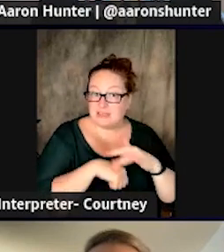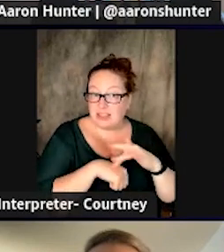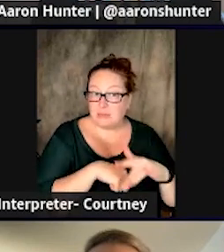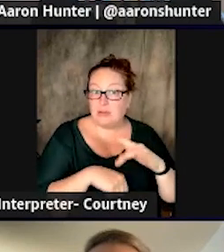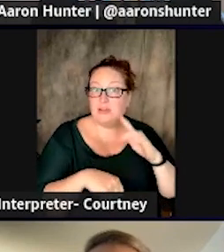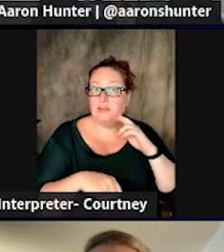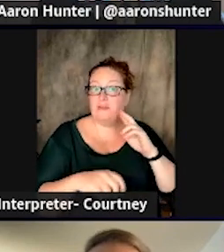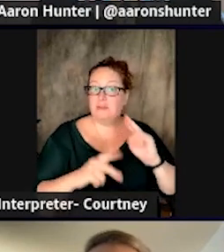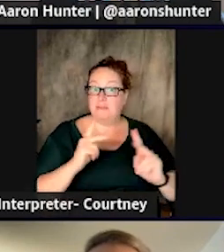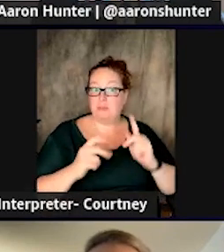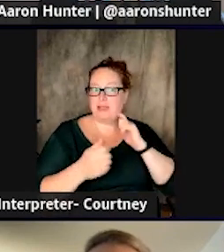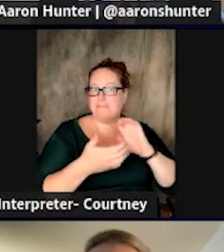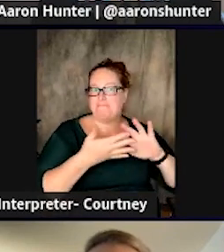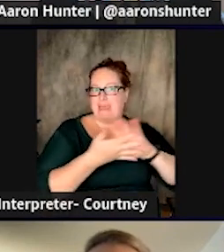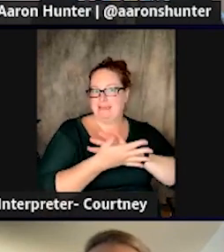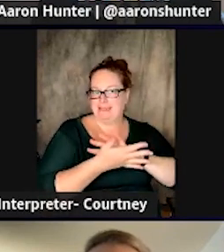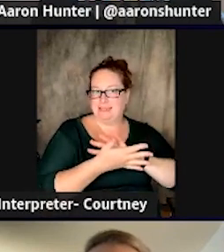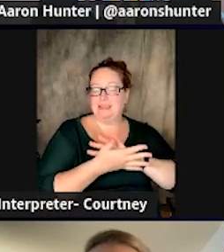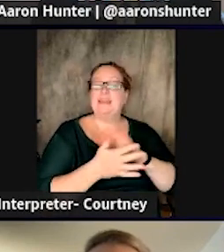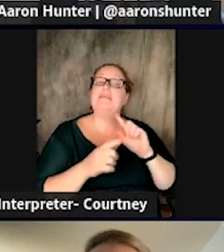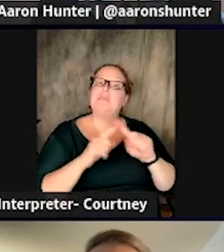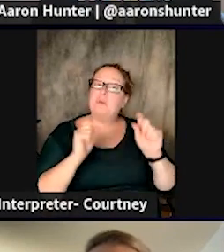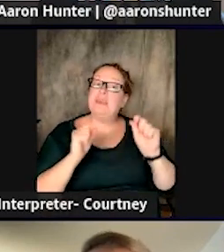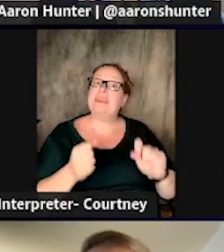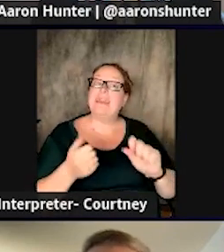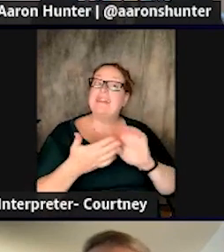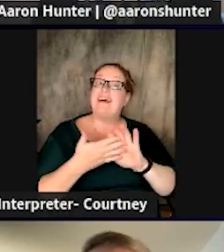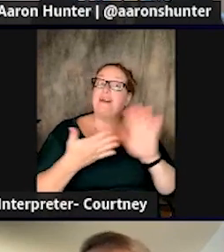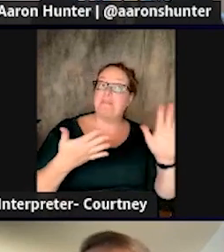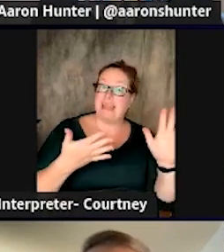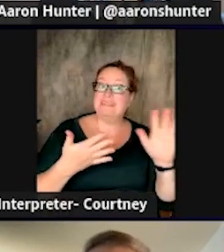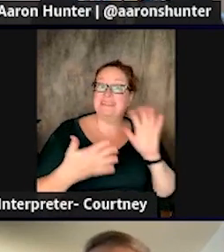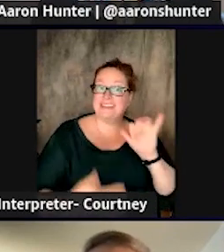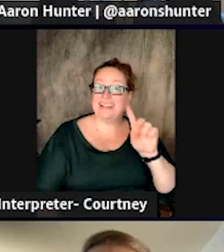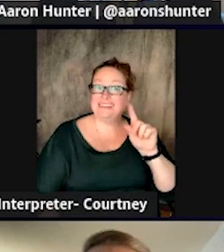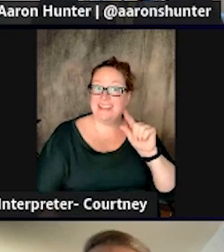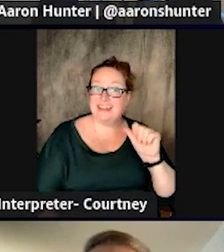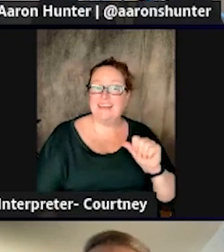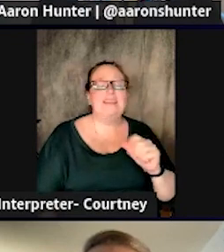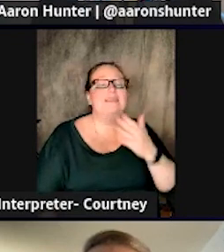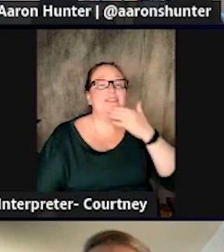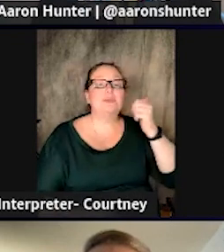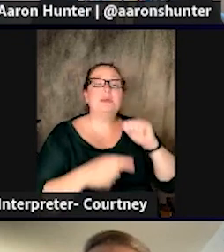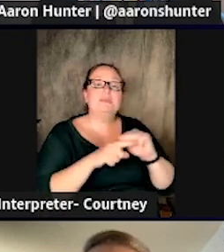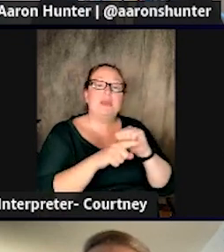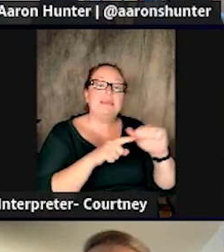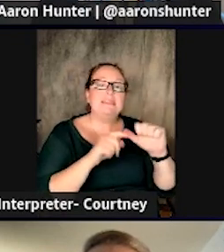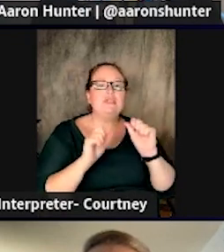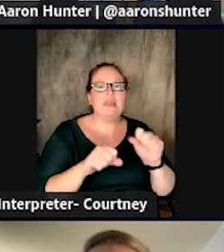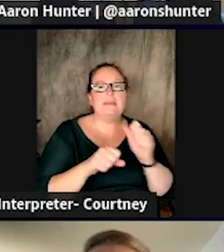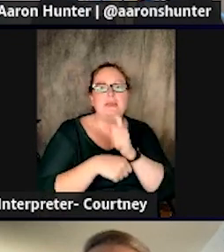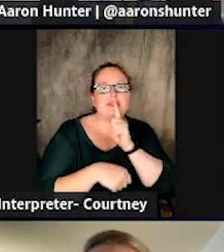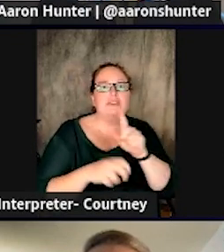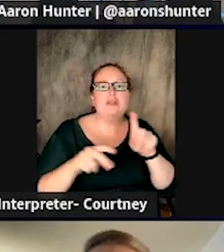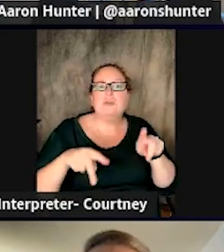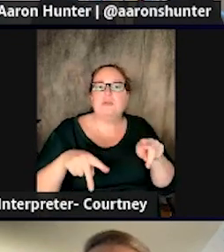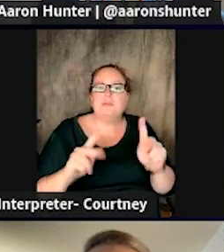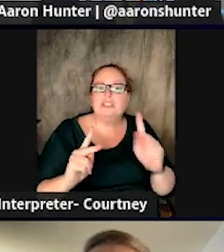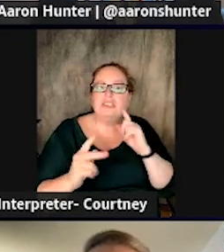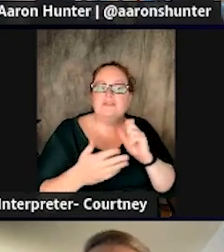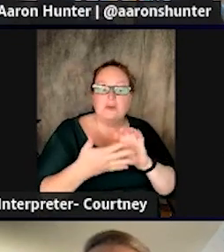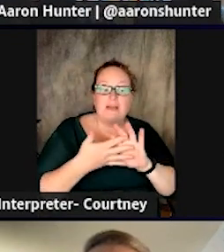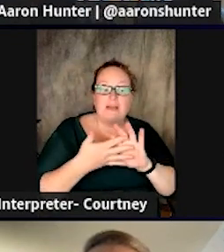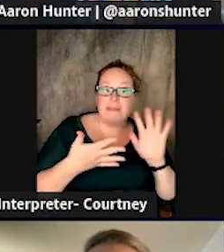format, but we do have the ability to unmask that data. So one of the best practices could be that you could ensure that permissions for unmasking the